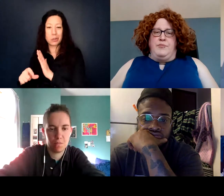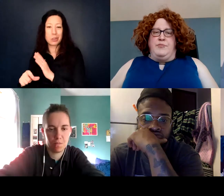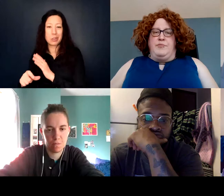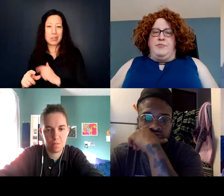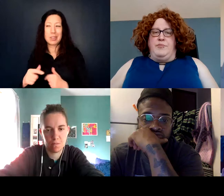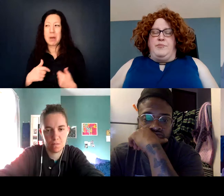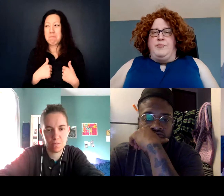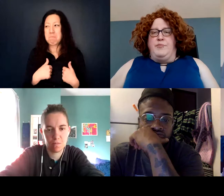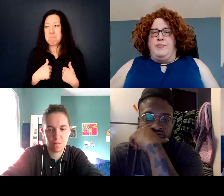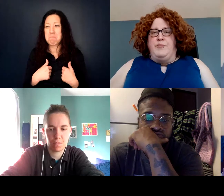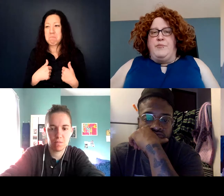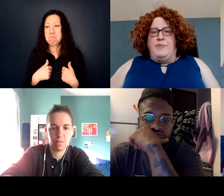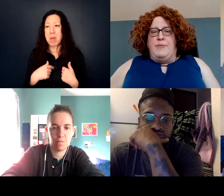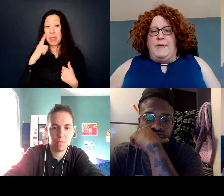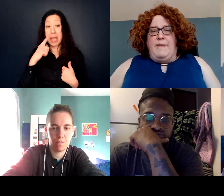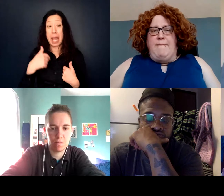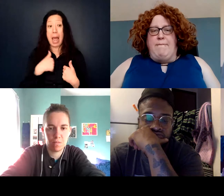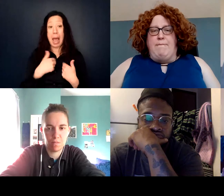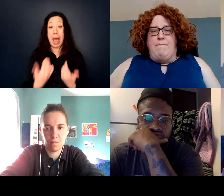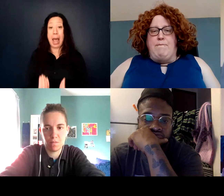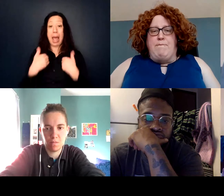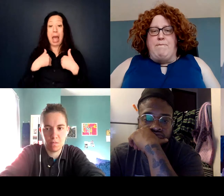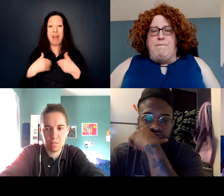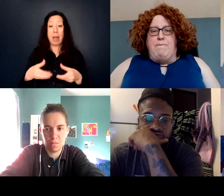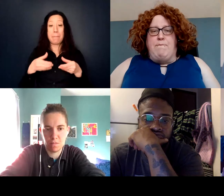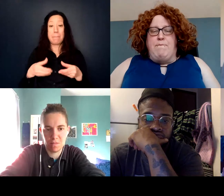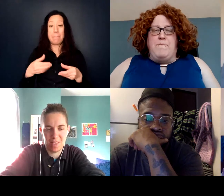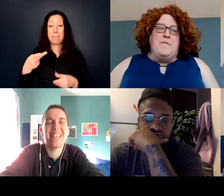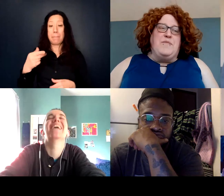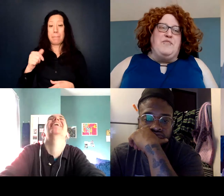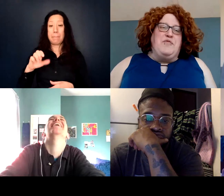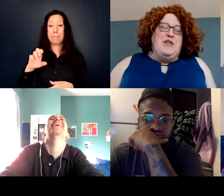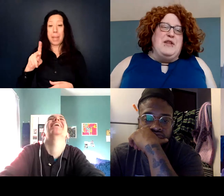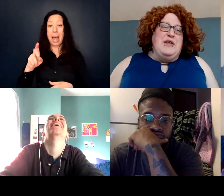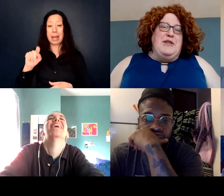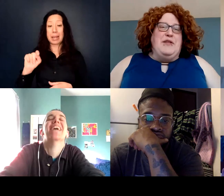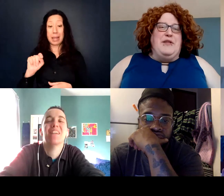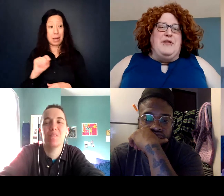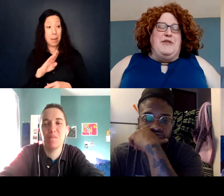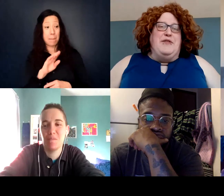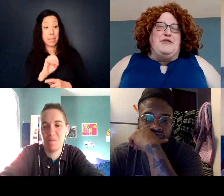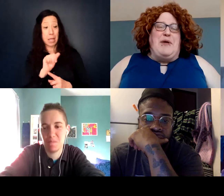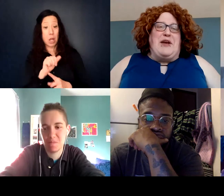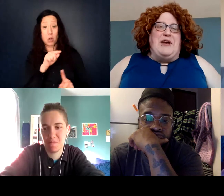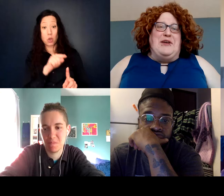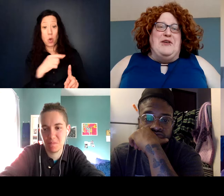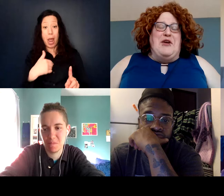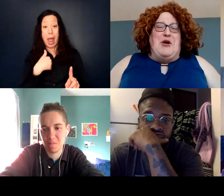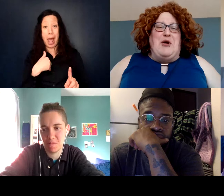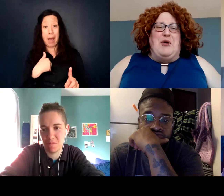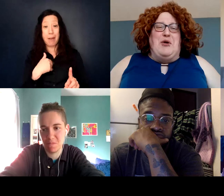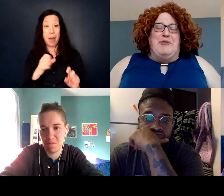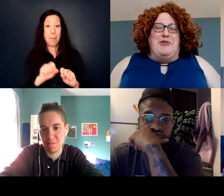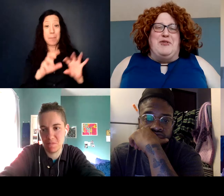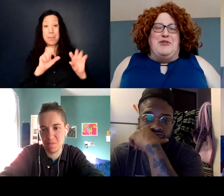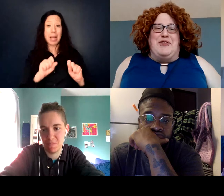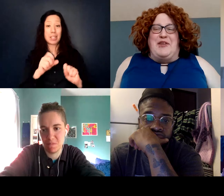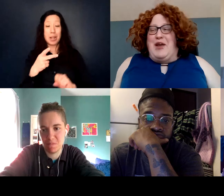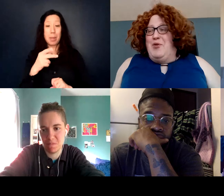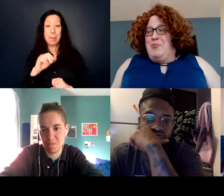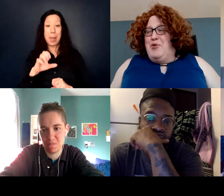say I have a packet. Becca, do you magically have a packet? This is Becca. No, all